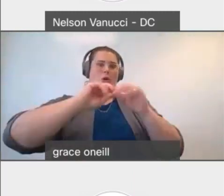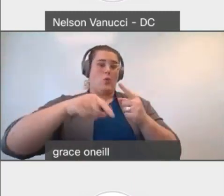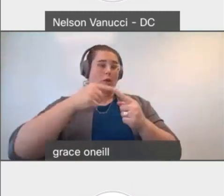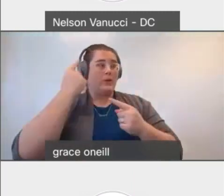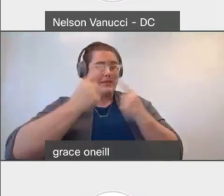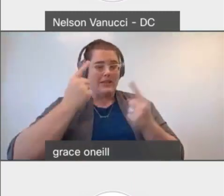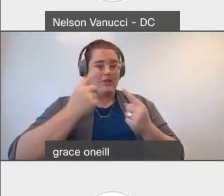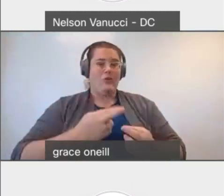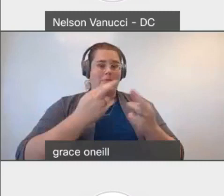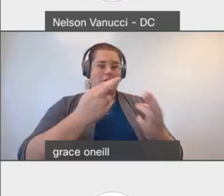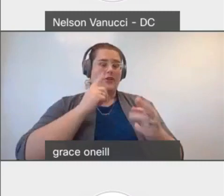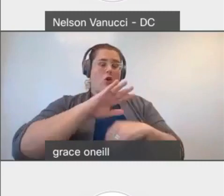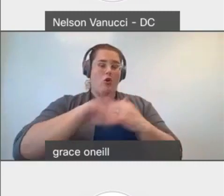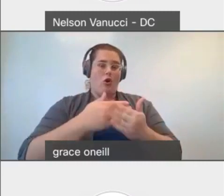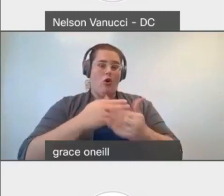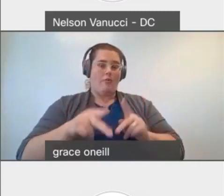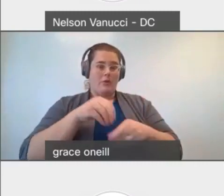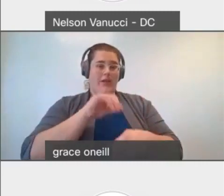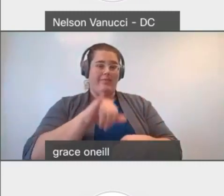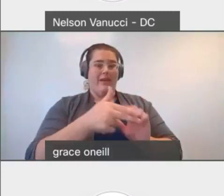for all people in supported living.